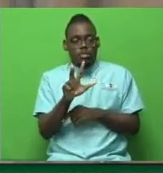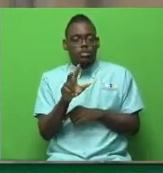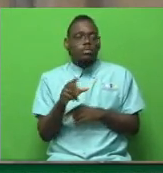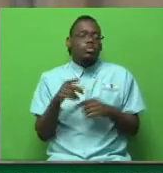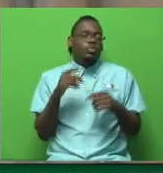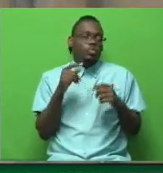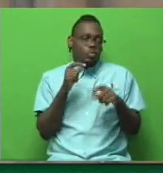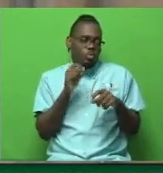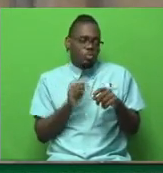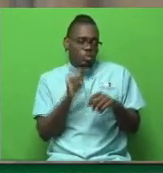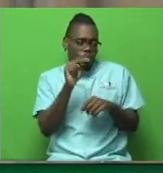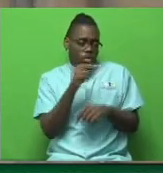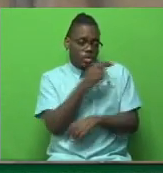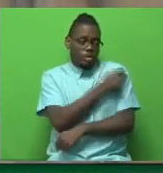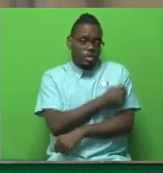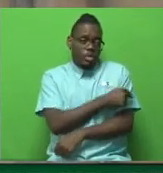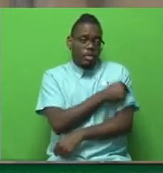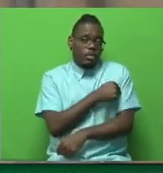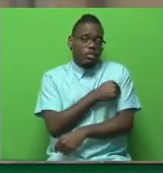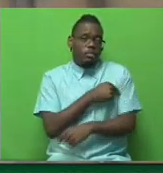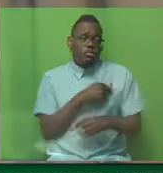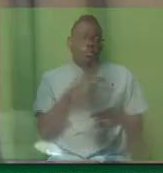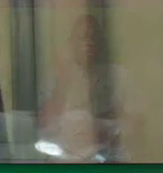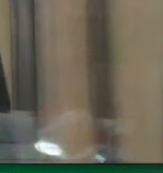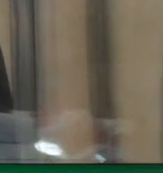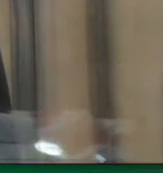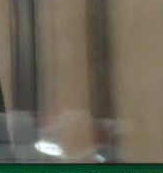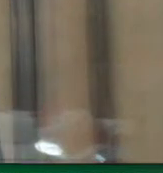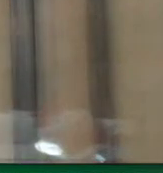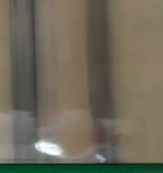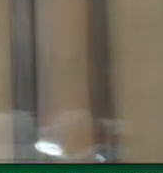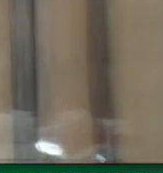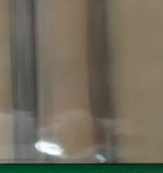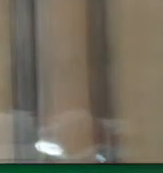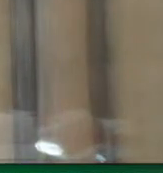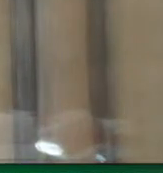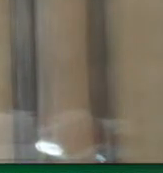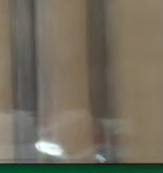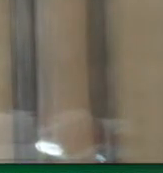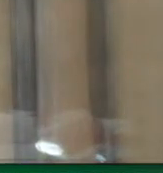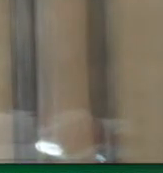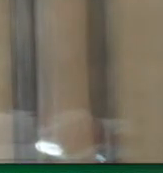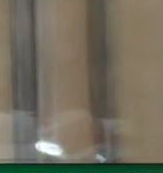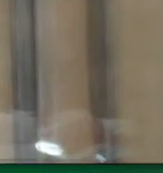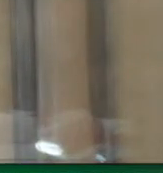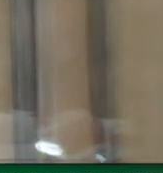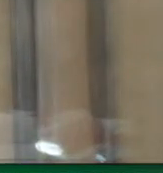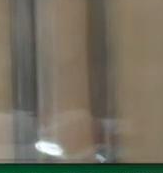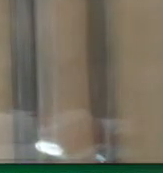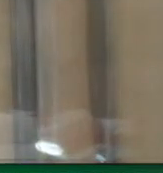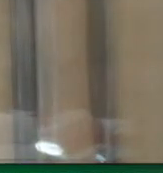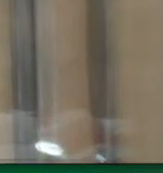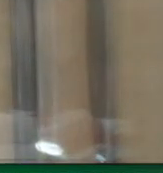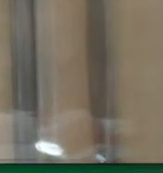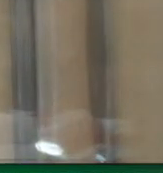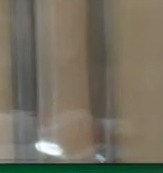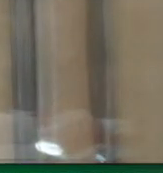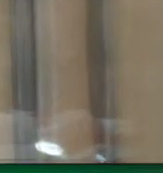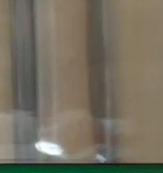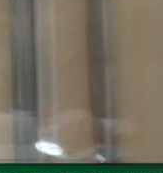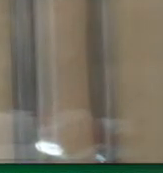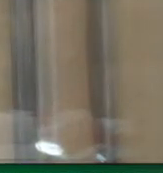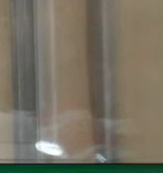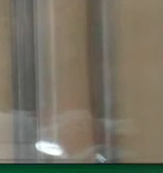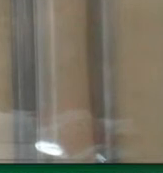first MRI under this government that is to be celebrated under the